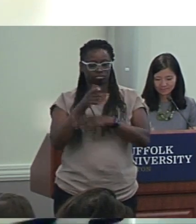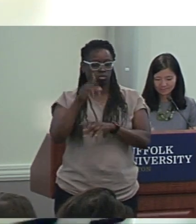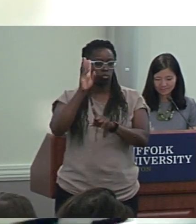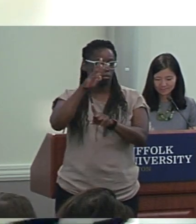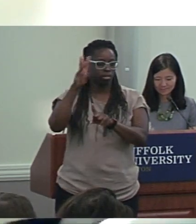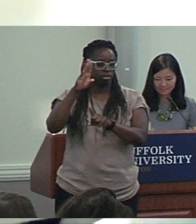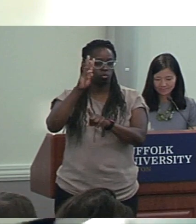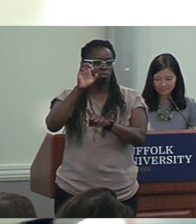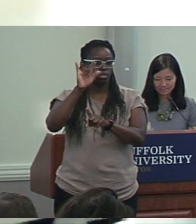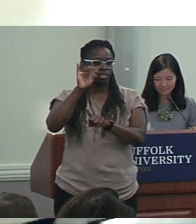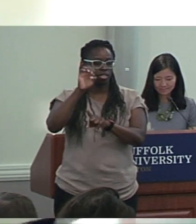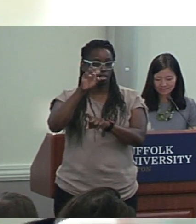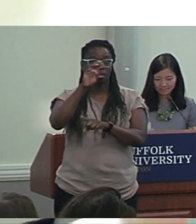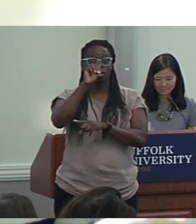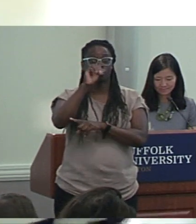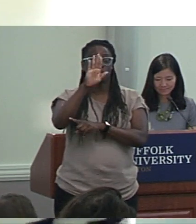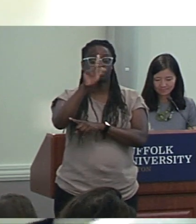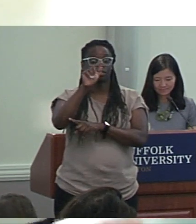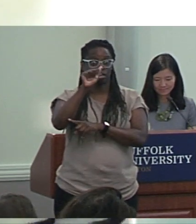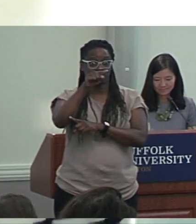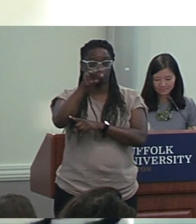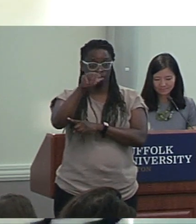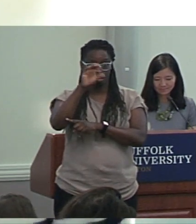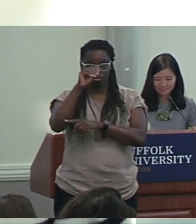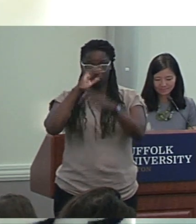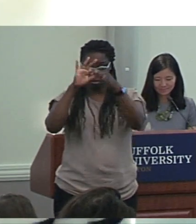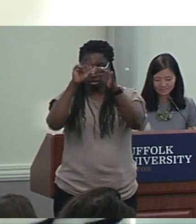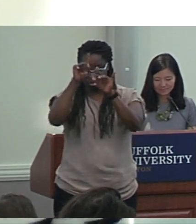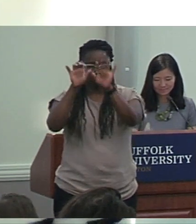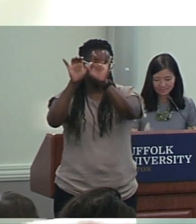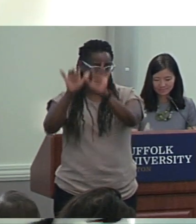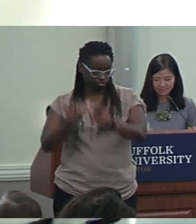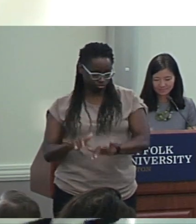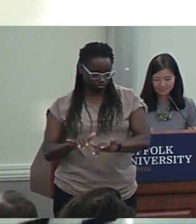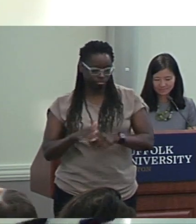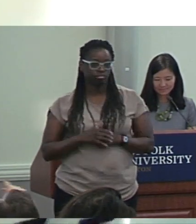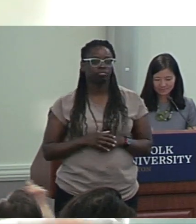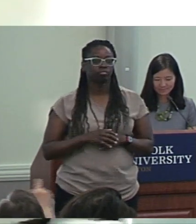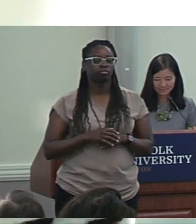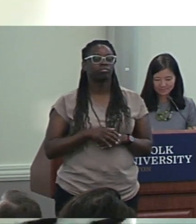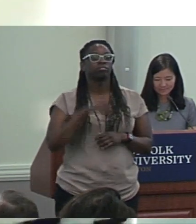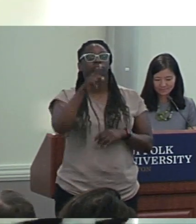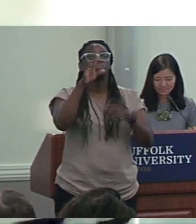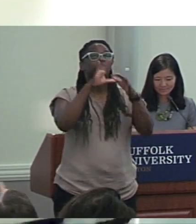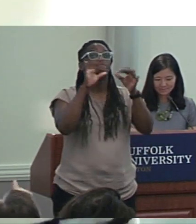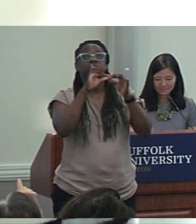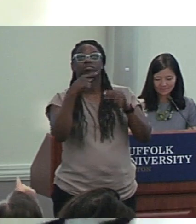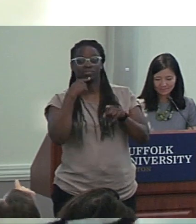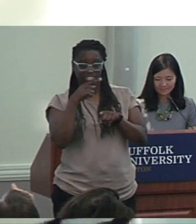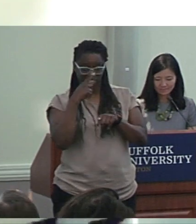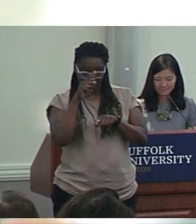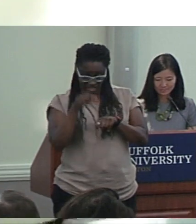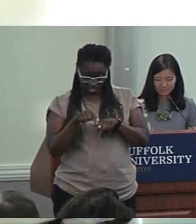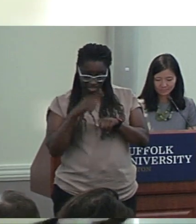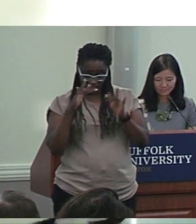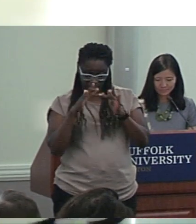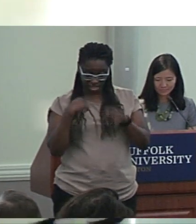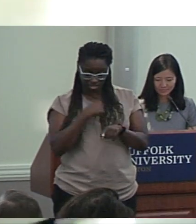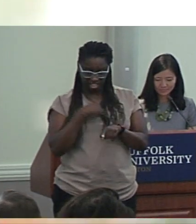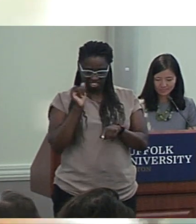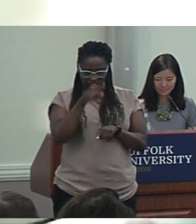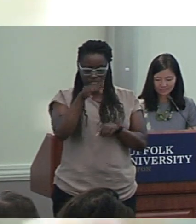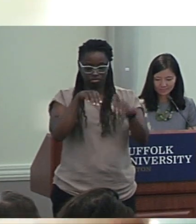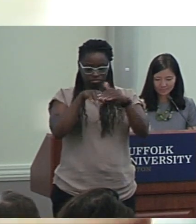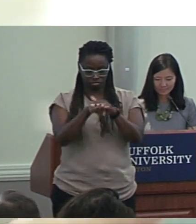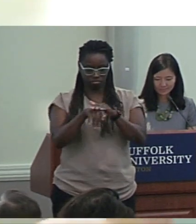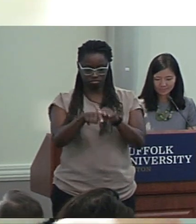mbta.com, and go to a tab at the top that says Contact Us. You'll have an opportunity right